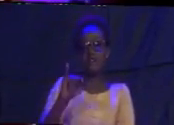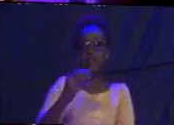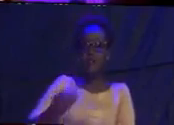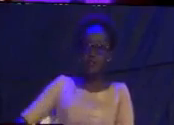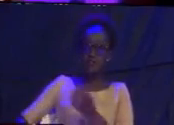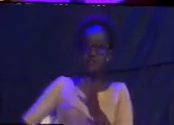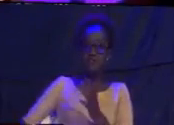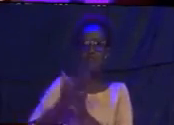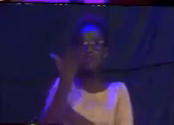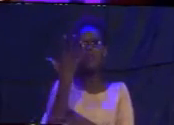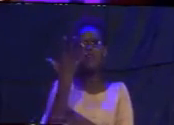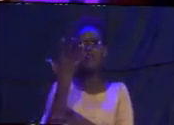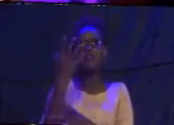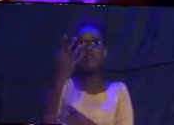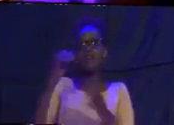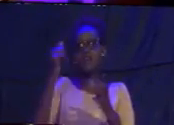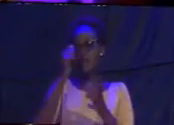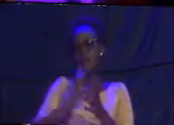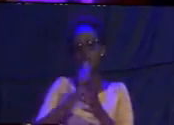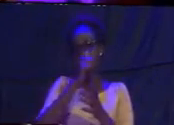the sin of Achan